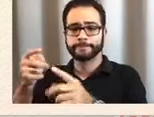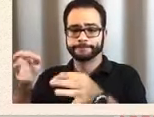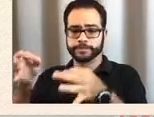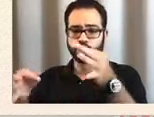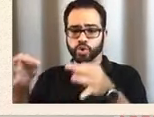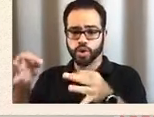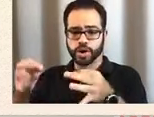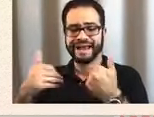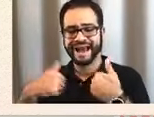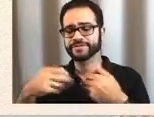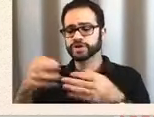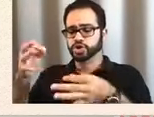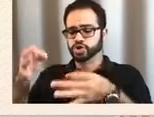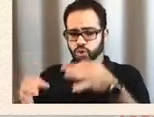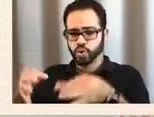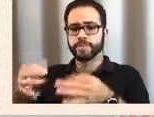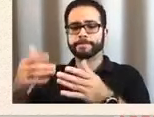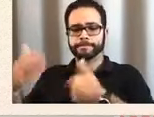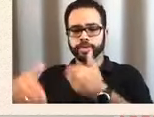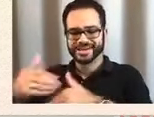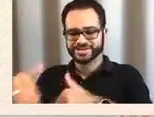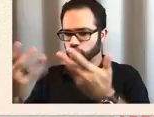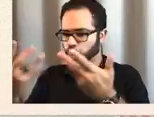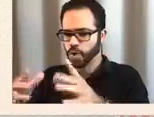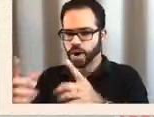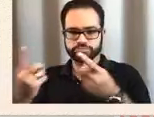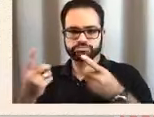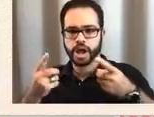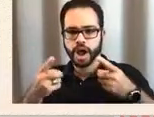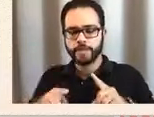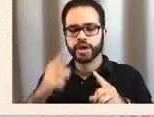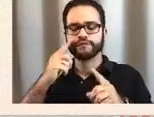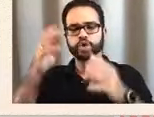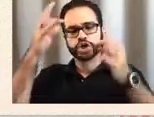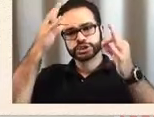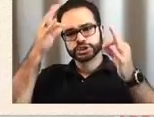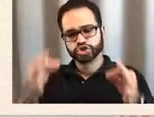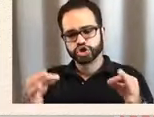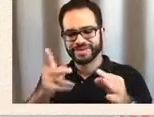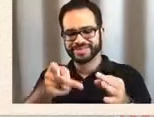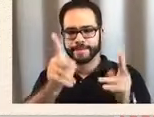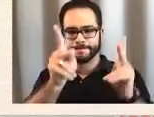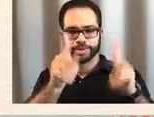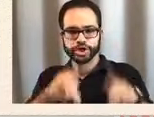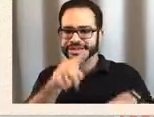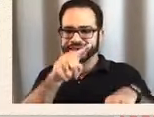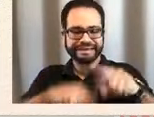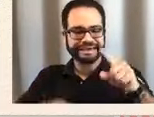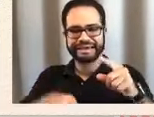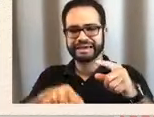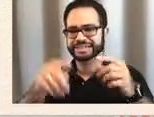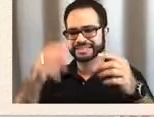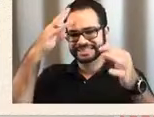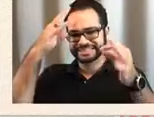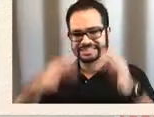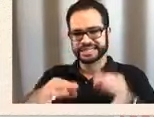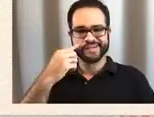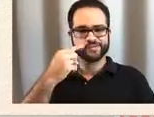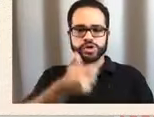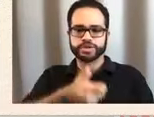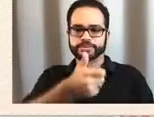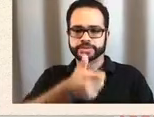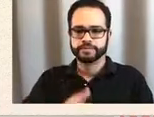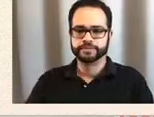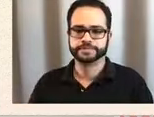has taken place to determine the person can't make his or her own decisions. So as